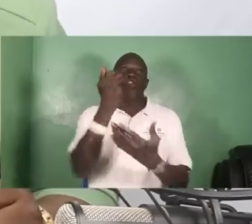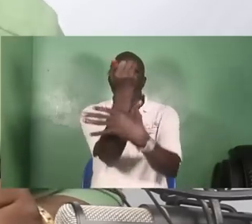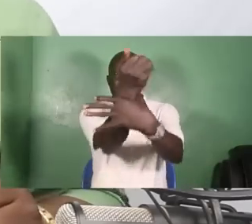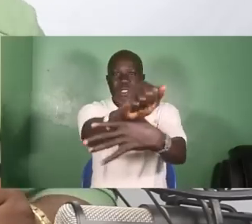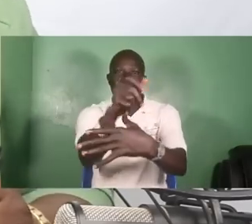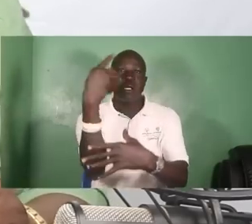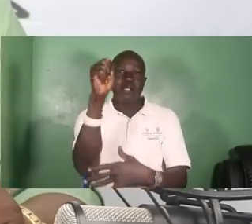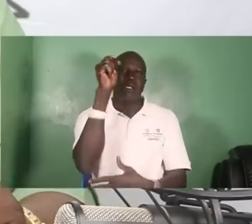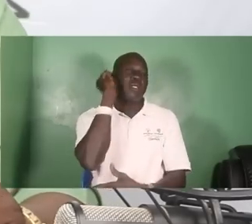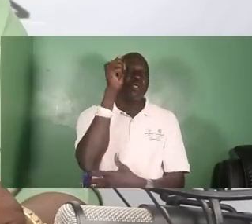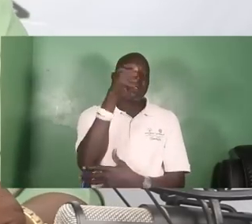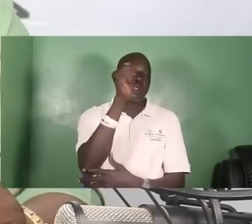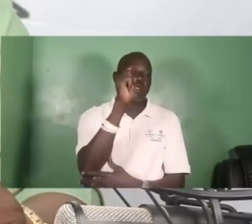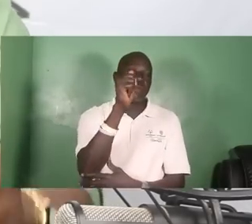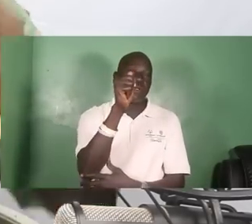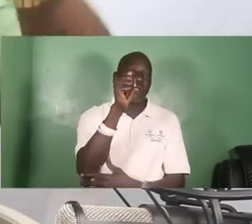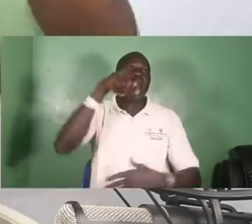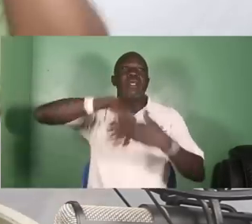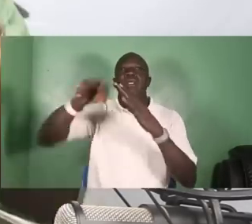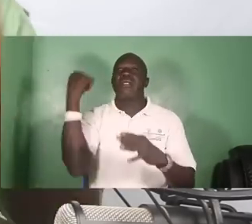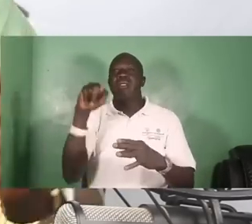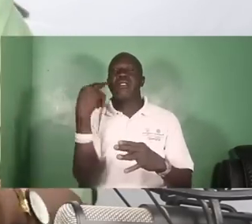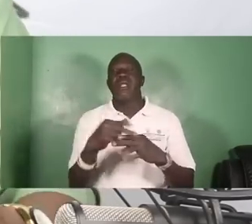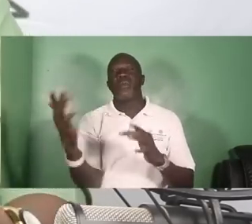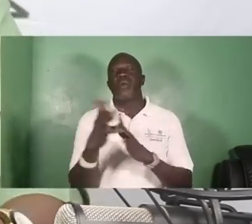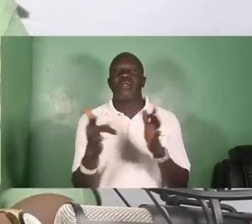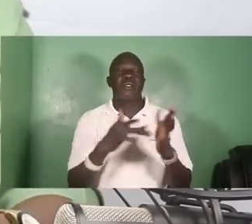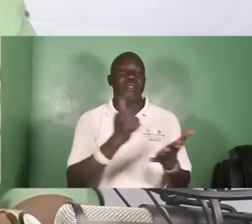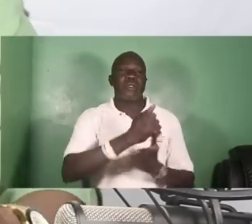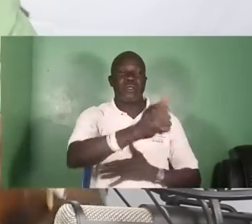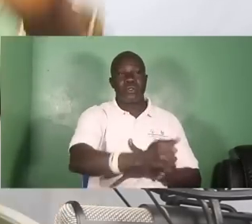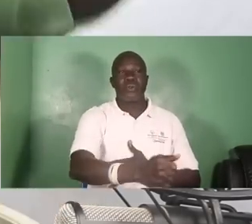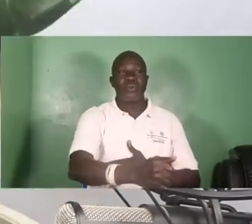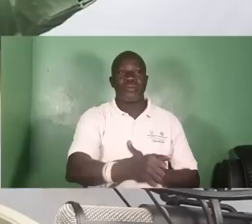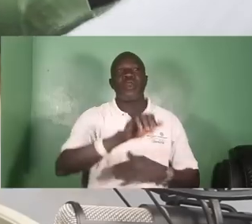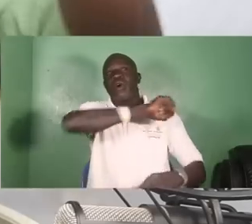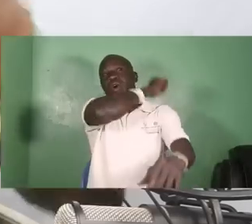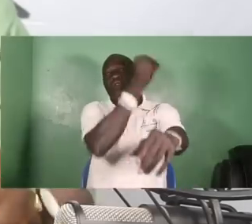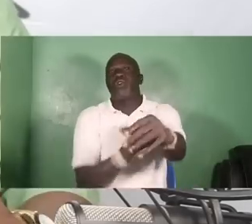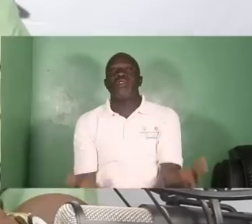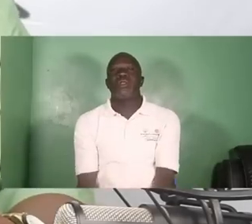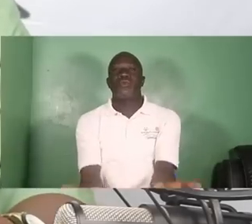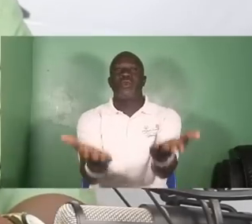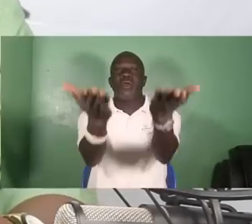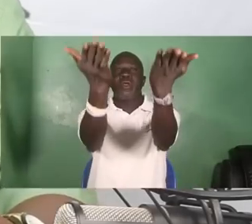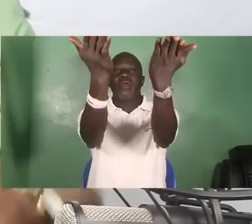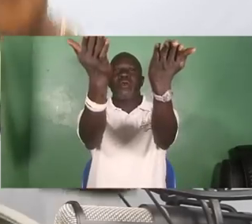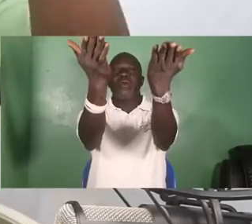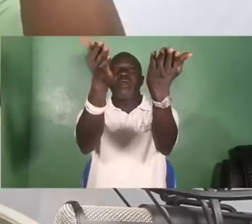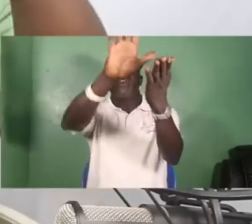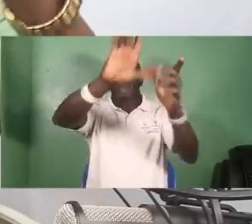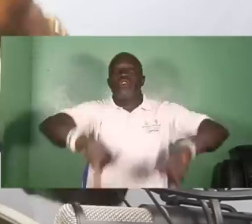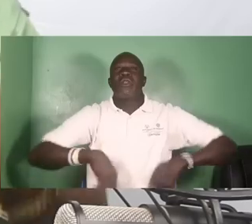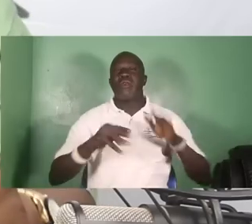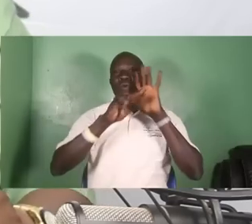share testimony. Share your testimony. In the name of Jesus. Amen. Jesus. Ase ma gbe odide. Amen. It will lift you. Aye